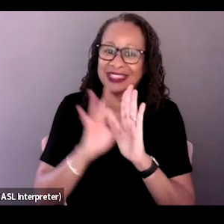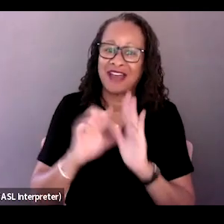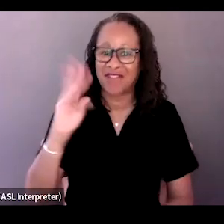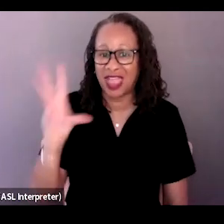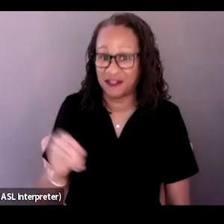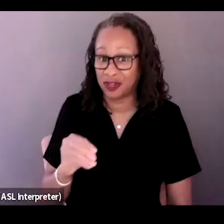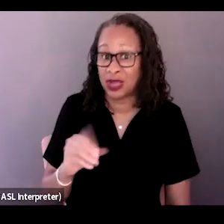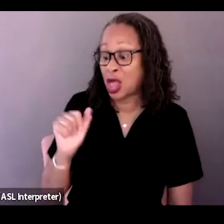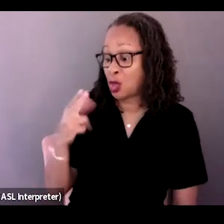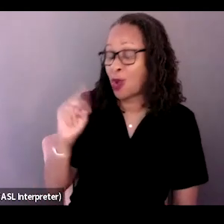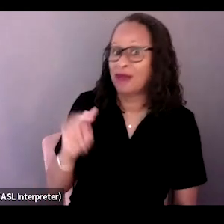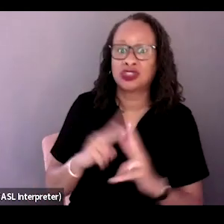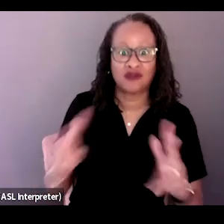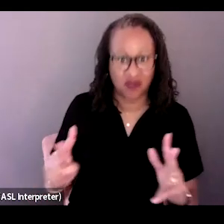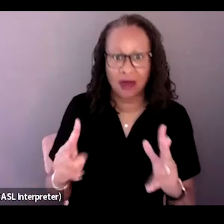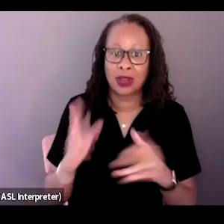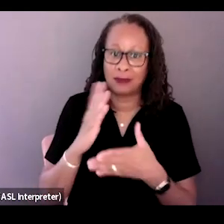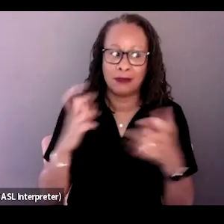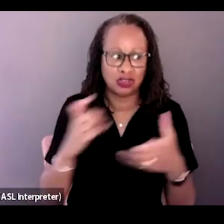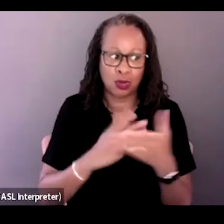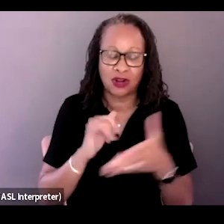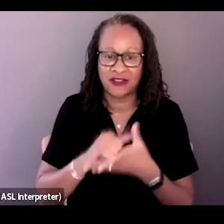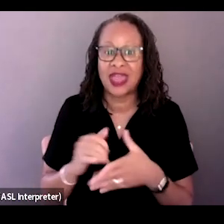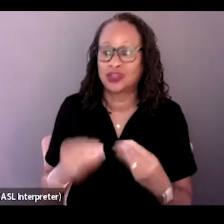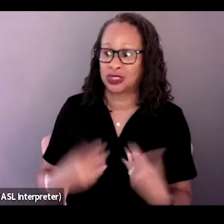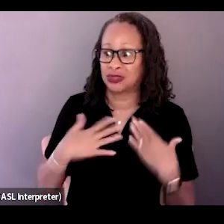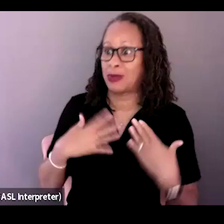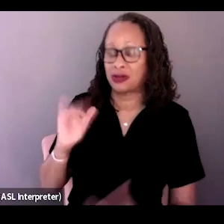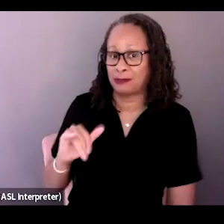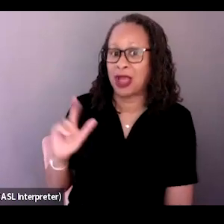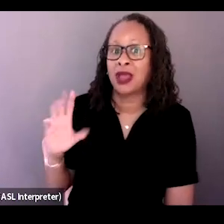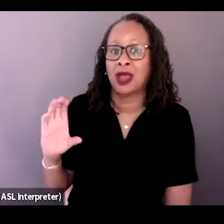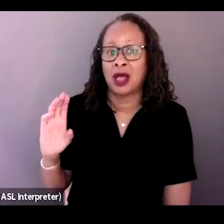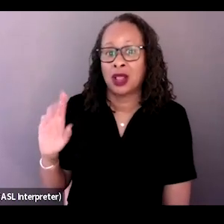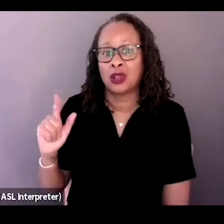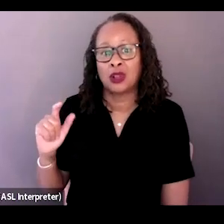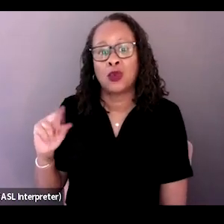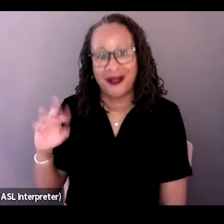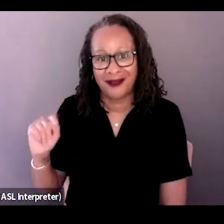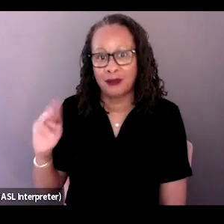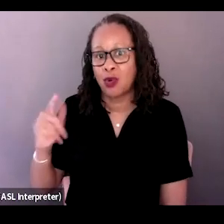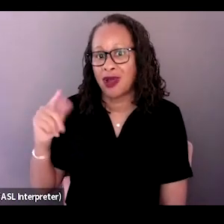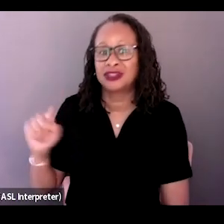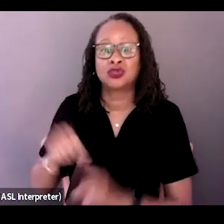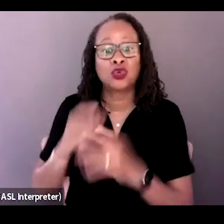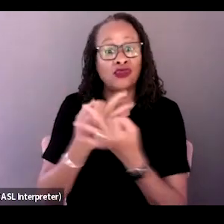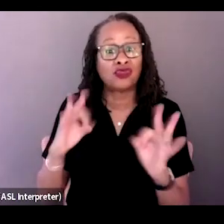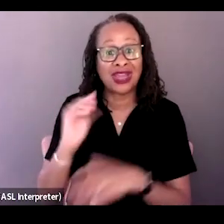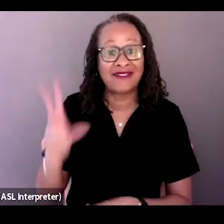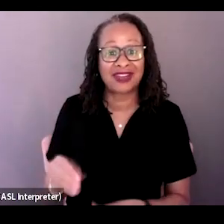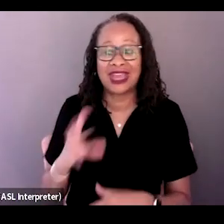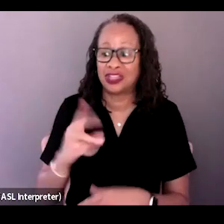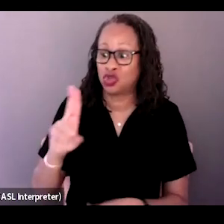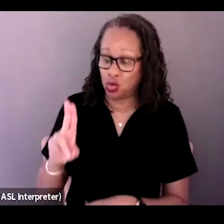She was very much inspired by Kwame Nkrumah and that move to make sort of the continent a whole free Africa and an United States of